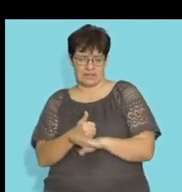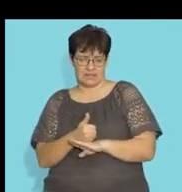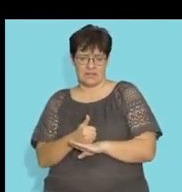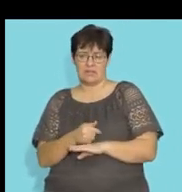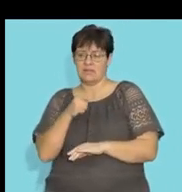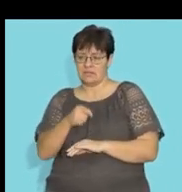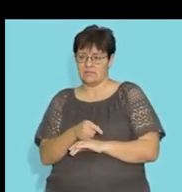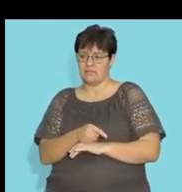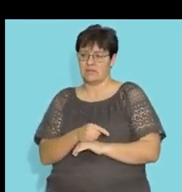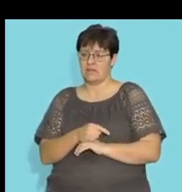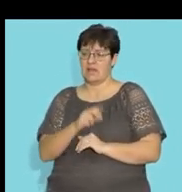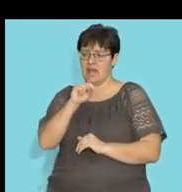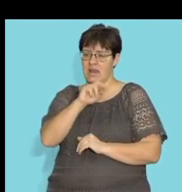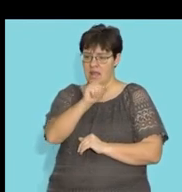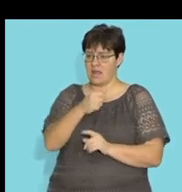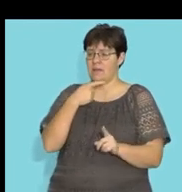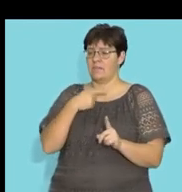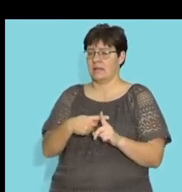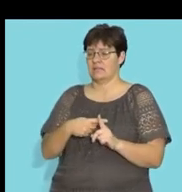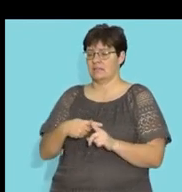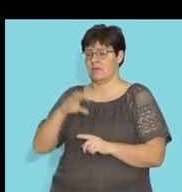now sodium and